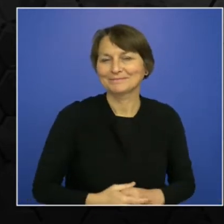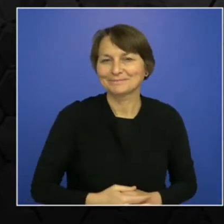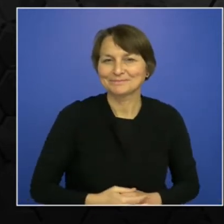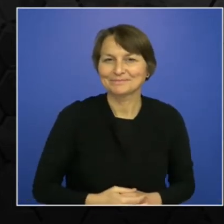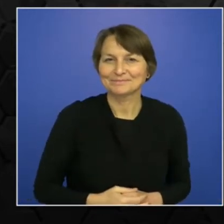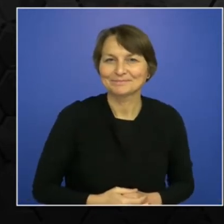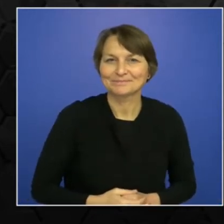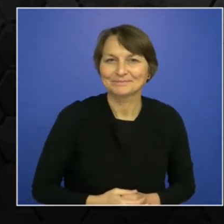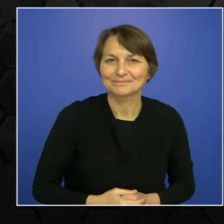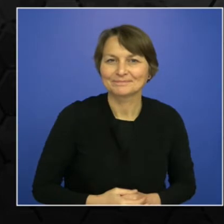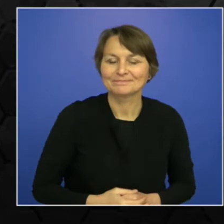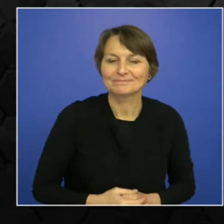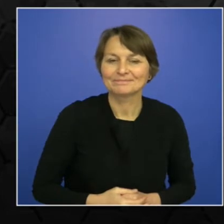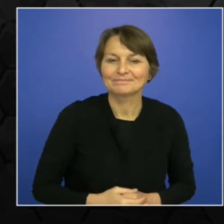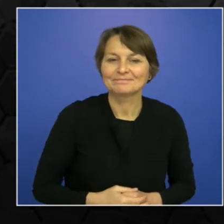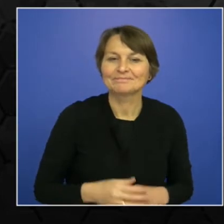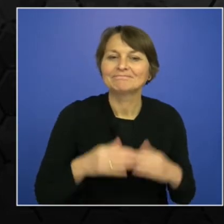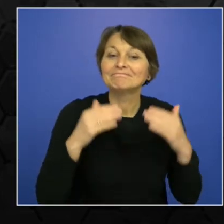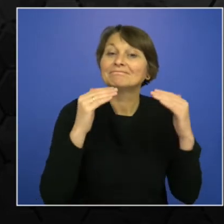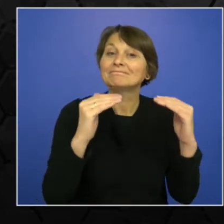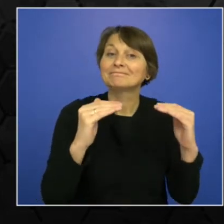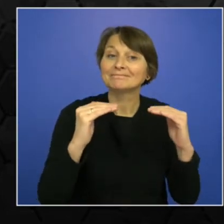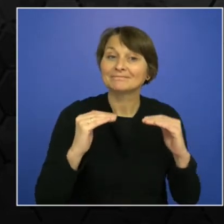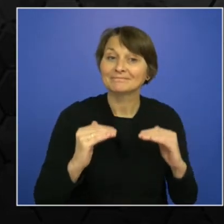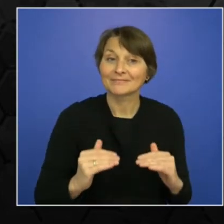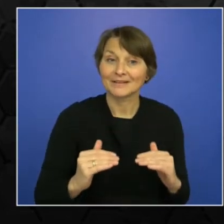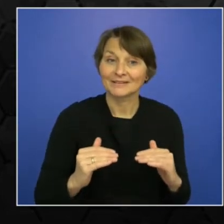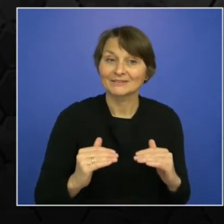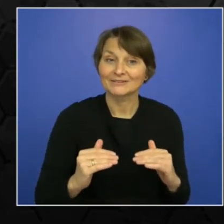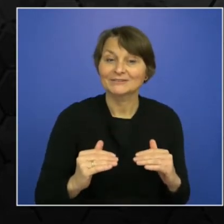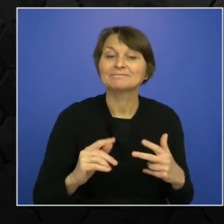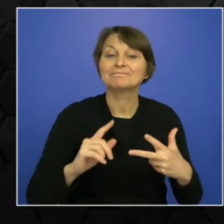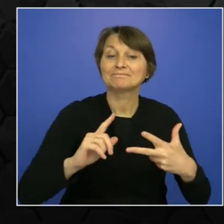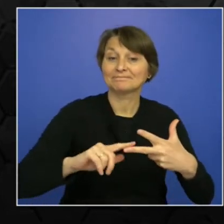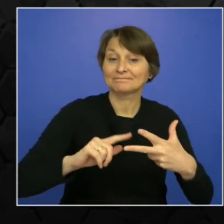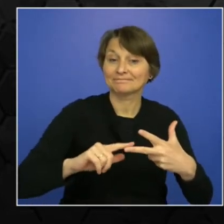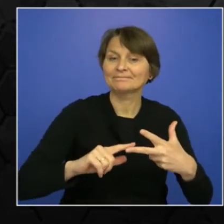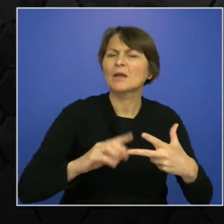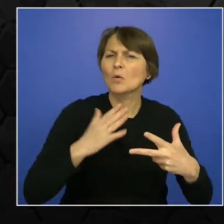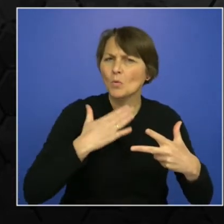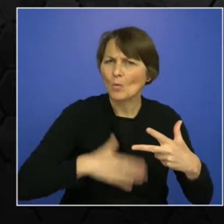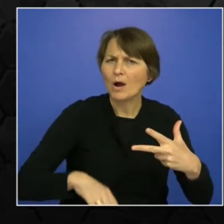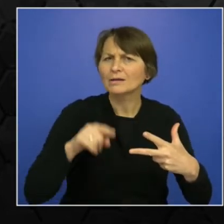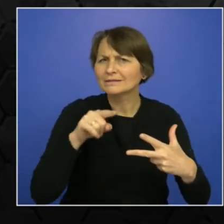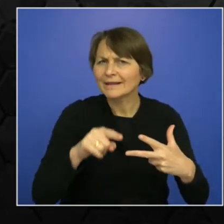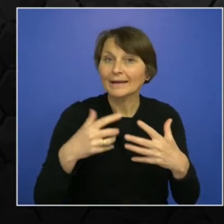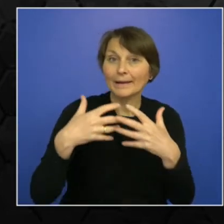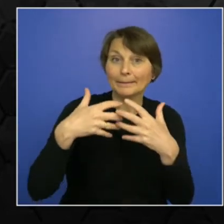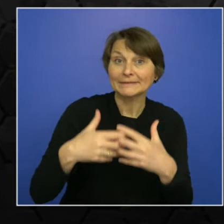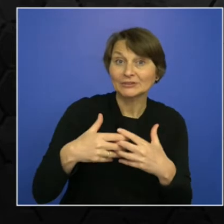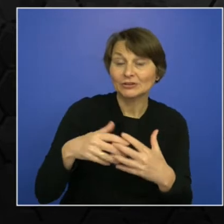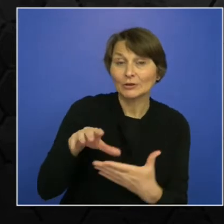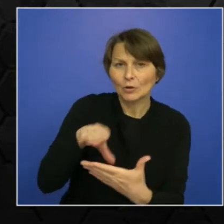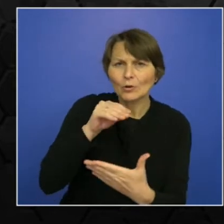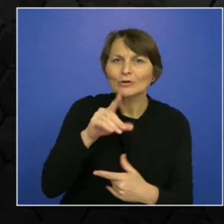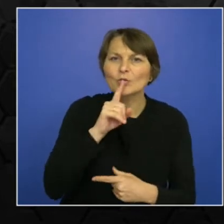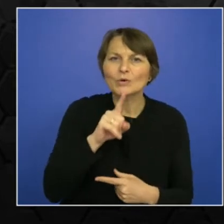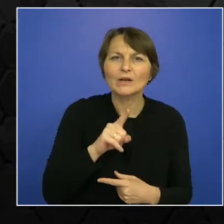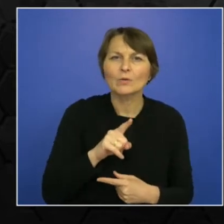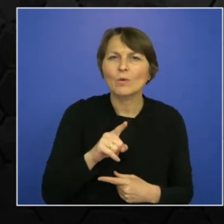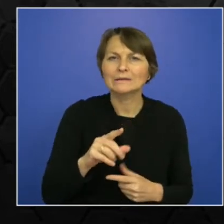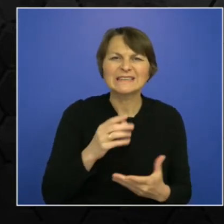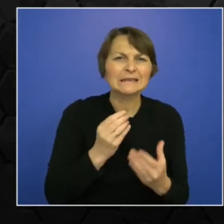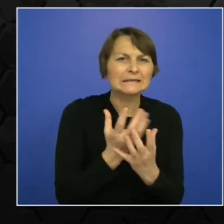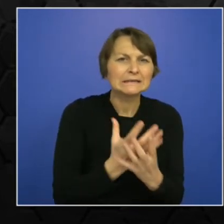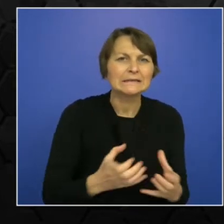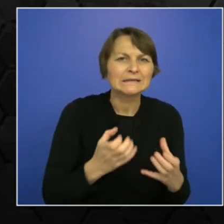The next is improve the data integrity. Machine learning is excellent at data mining and can take it a